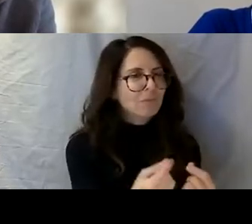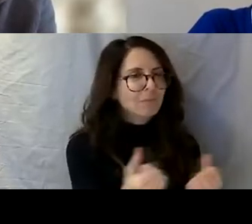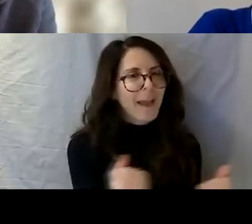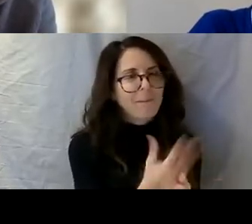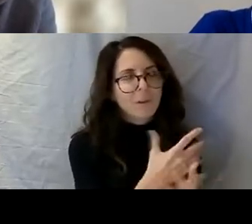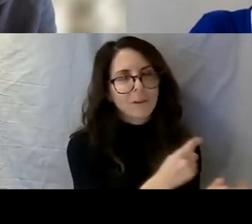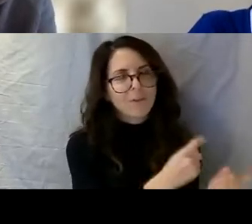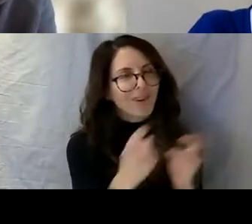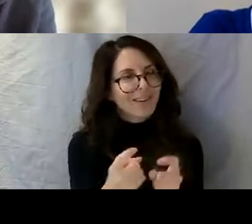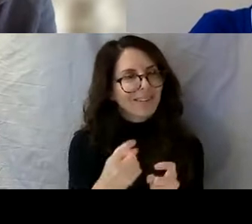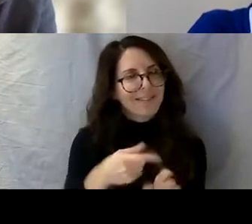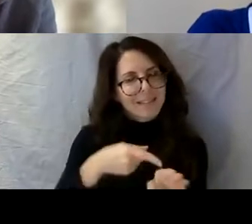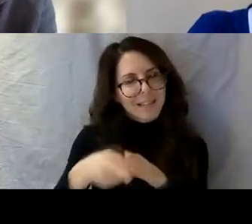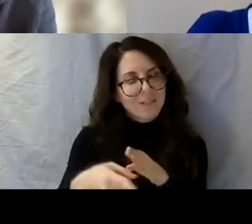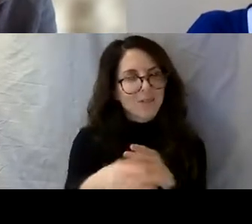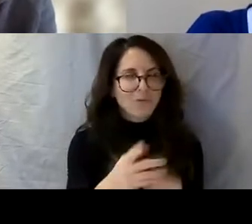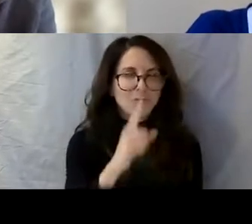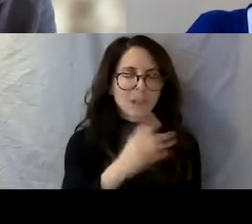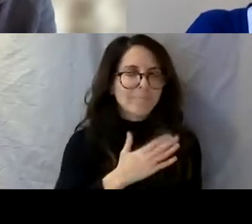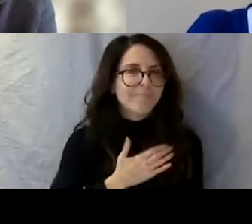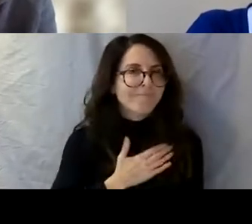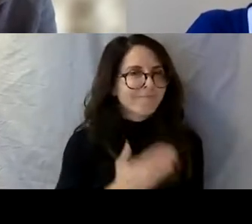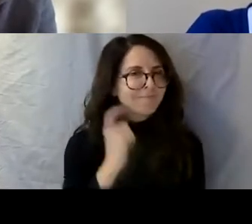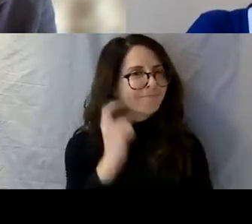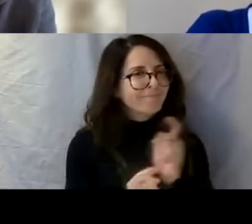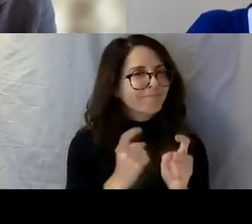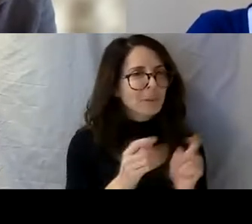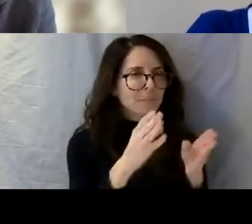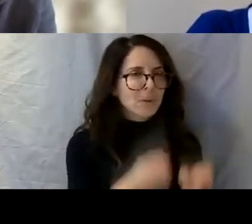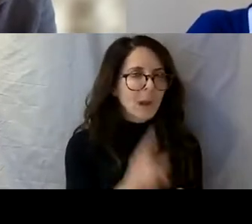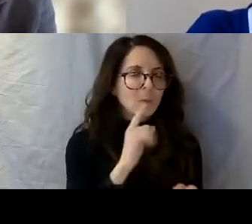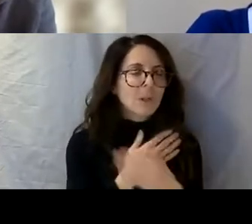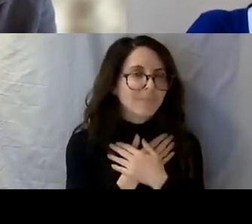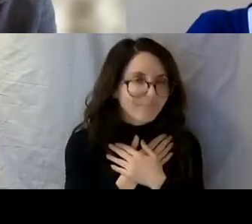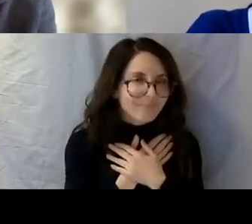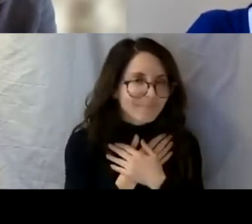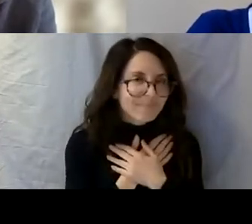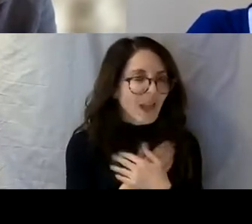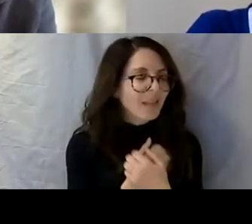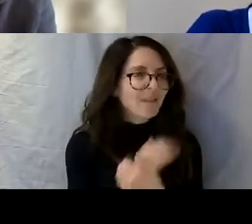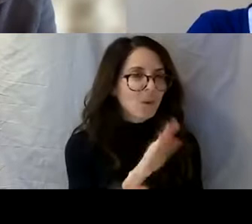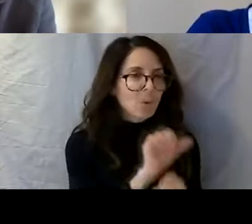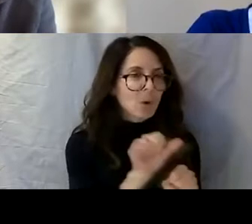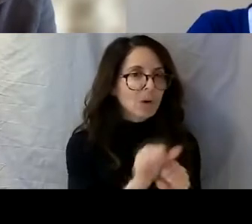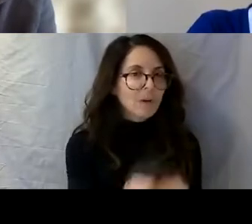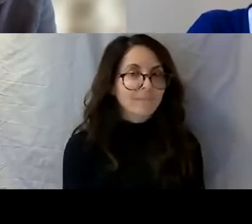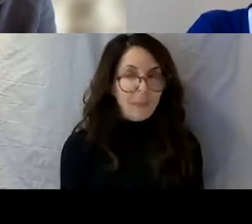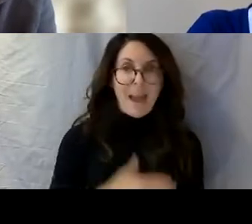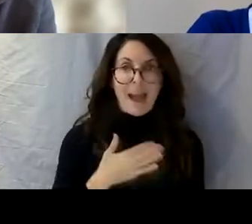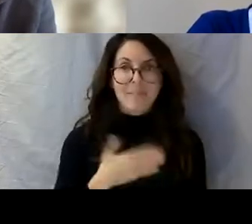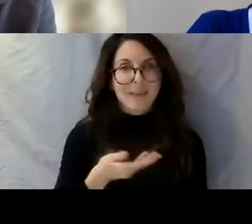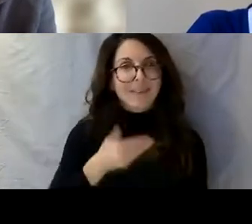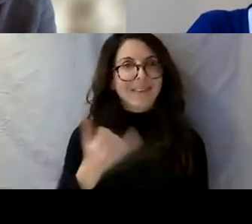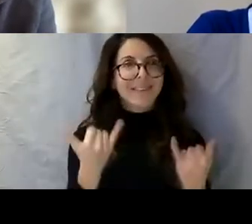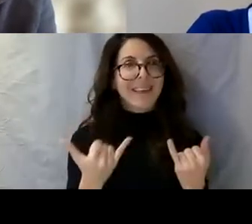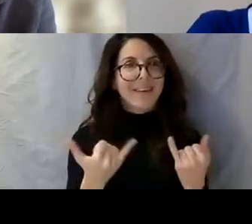incredibly generous person. I really deeply admire your work. And I'm so glad to be a panelist on your, I